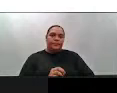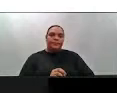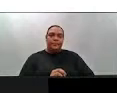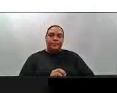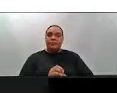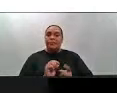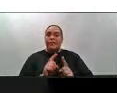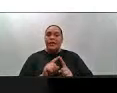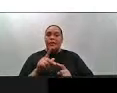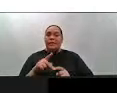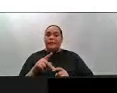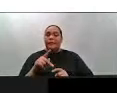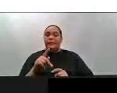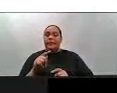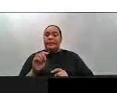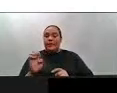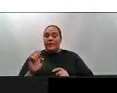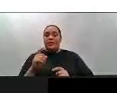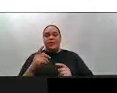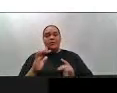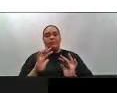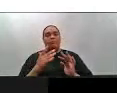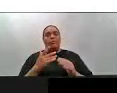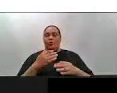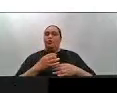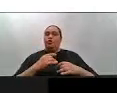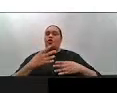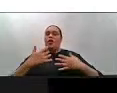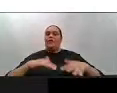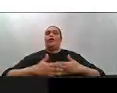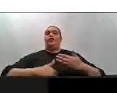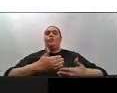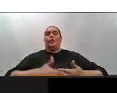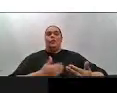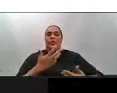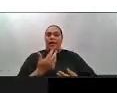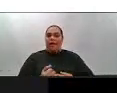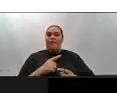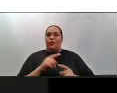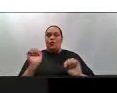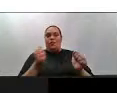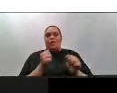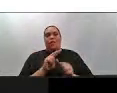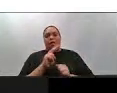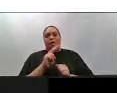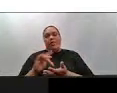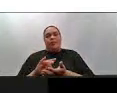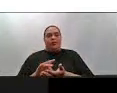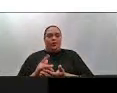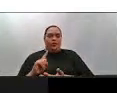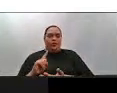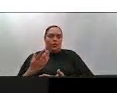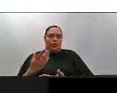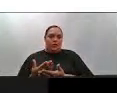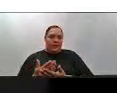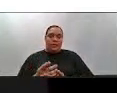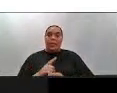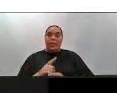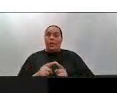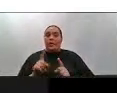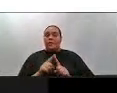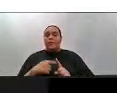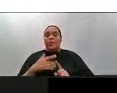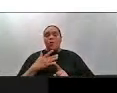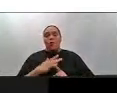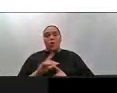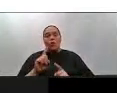And PTE has already commenced with processes to fill the remaining vacancies. I would just like